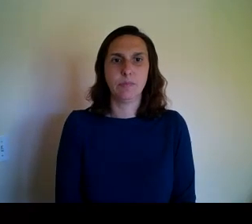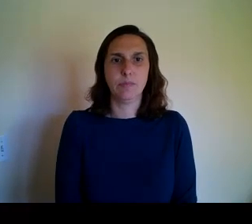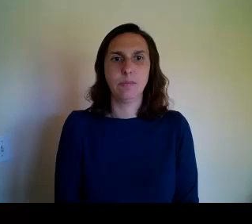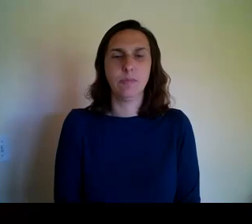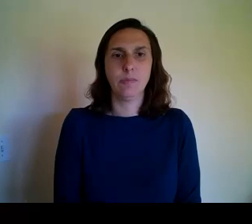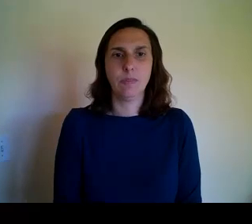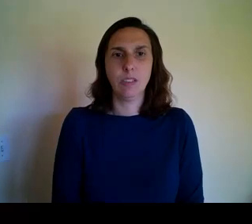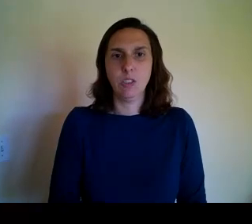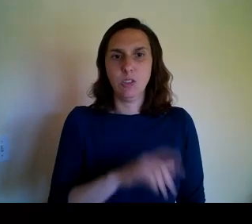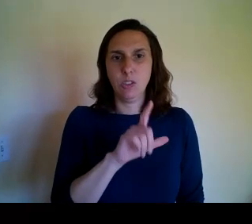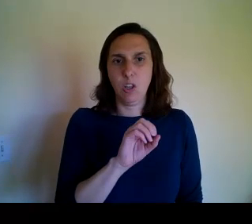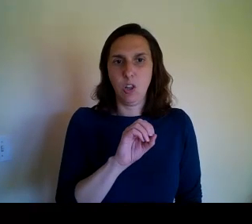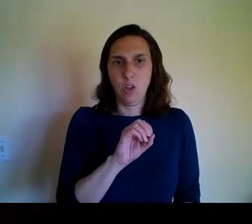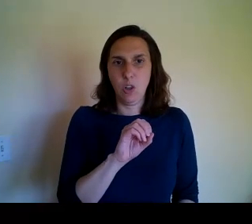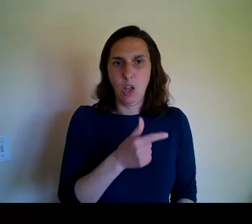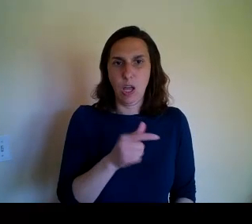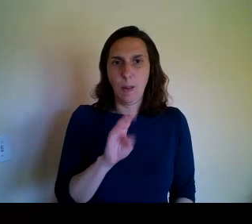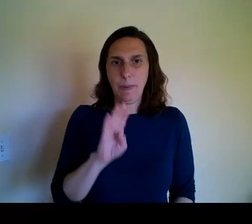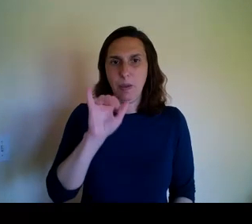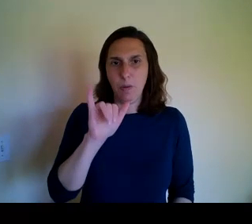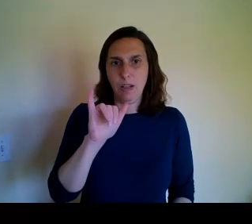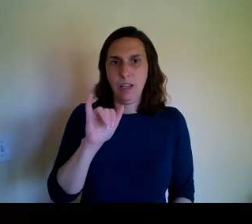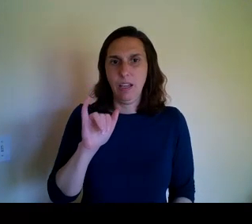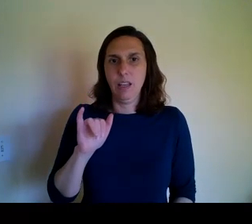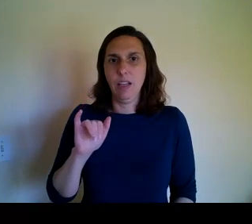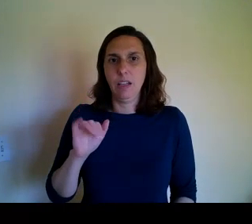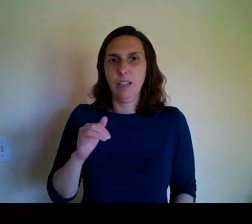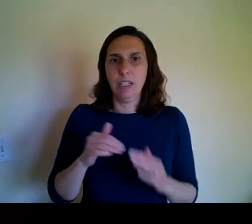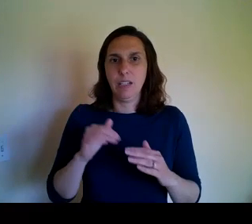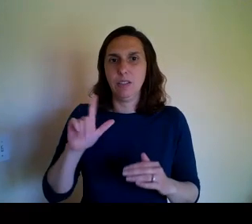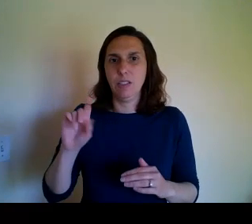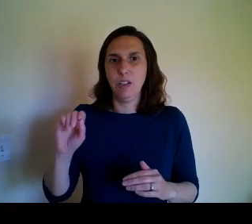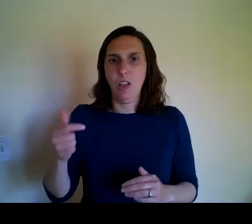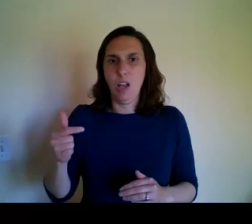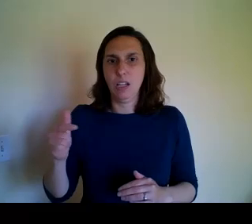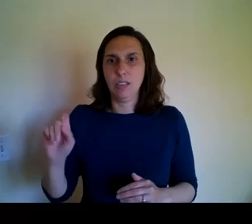whatever I do to one side, I do to the other. So I take log base 10 of x.